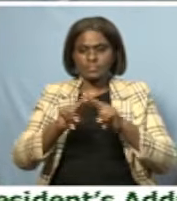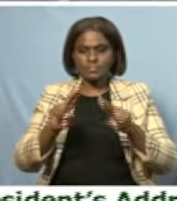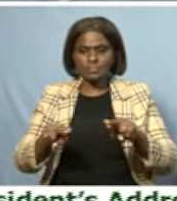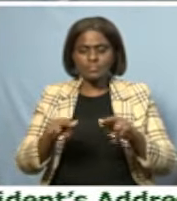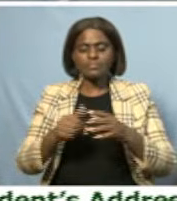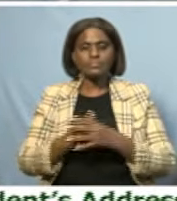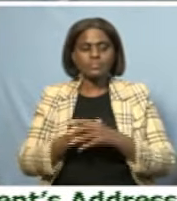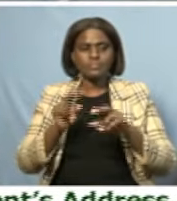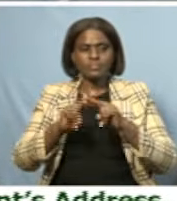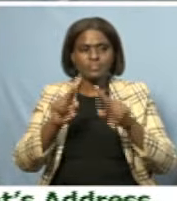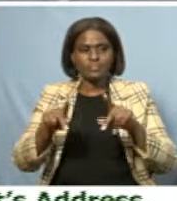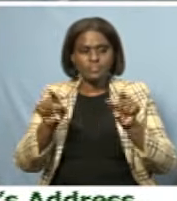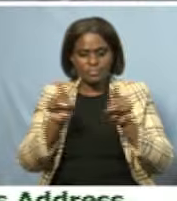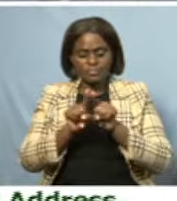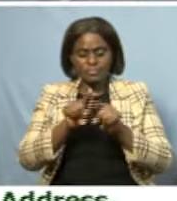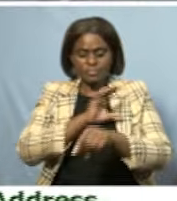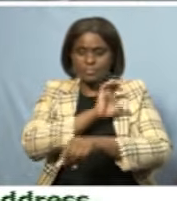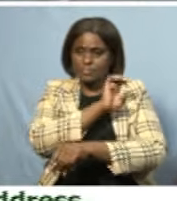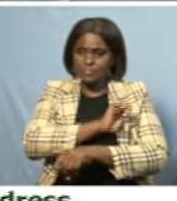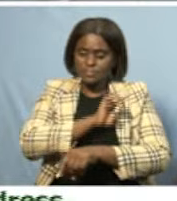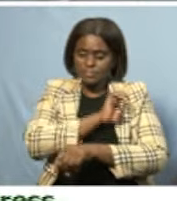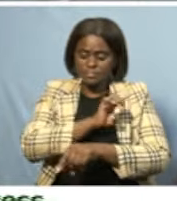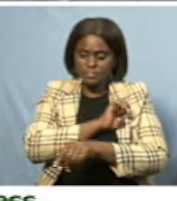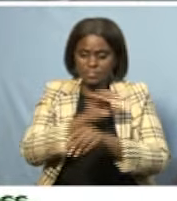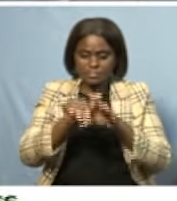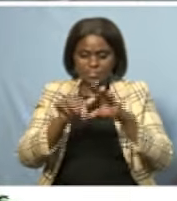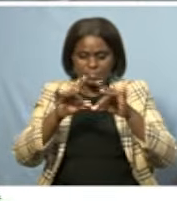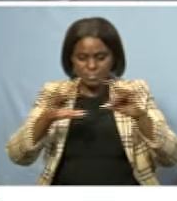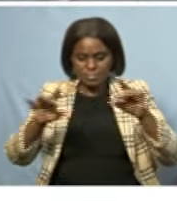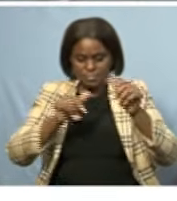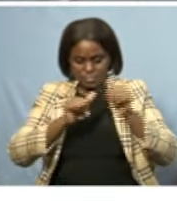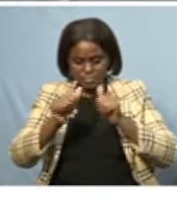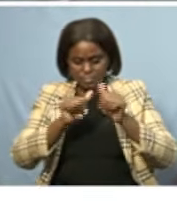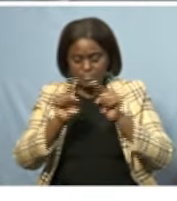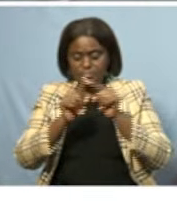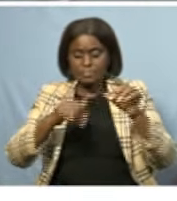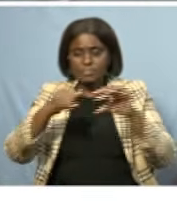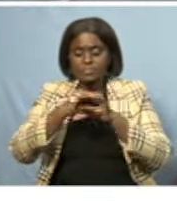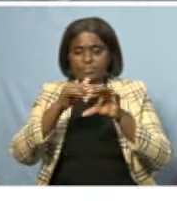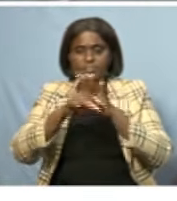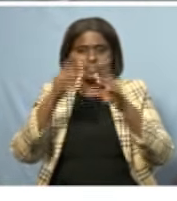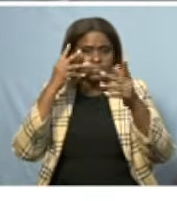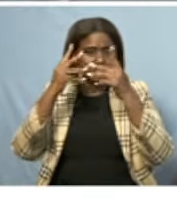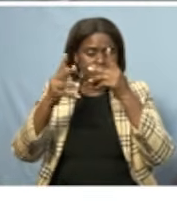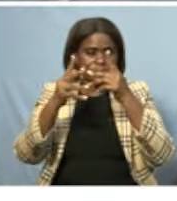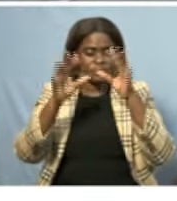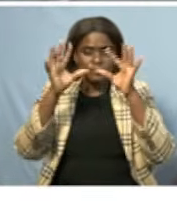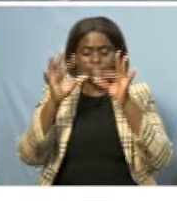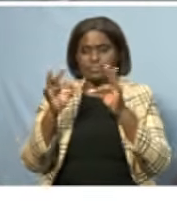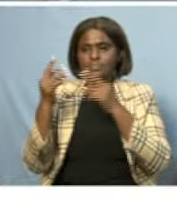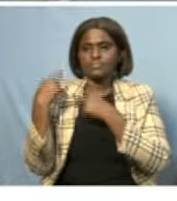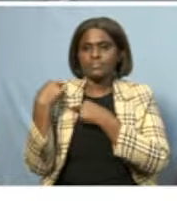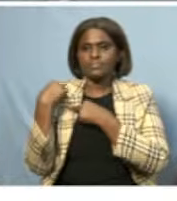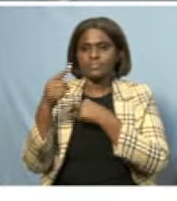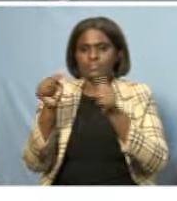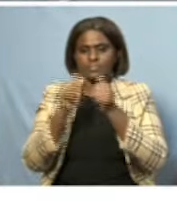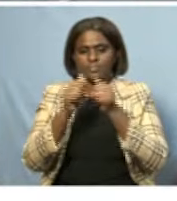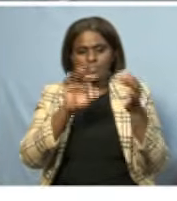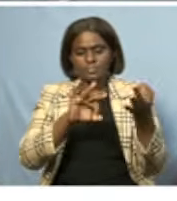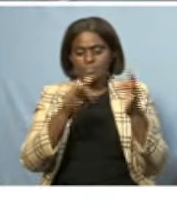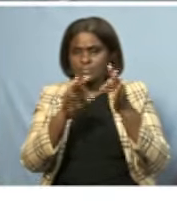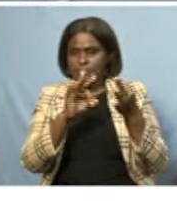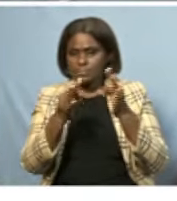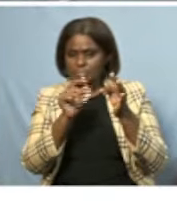Chairpersons, ethics in land administration involves transparency, accountability, and